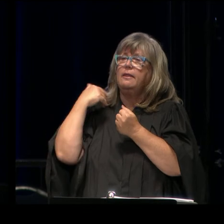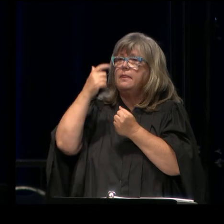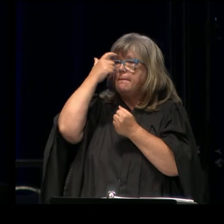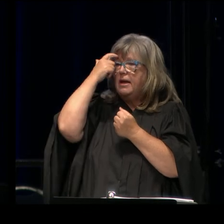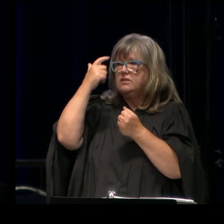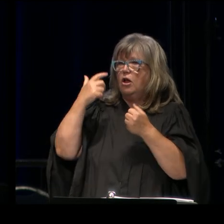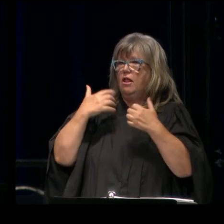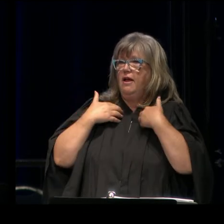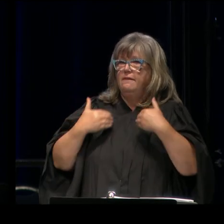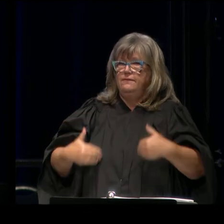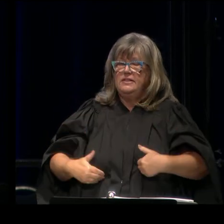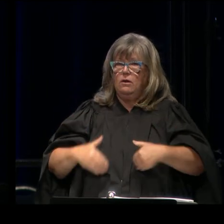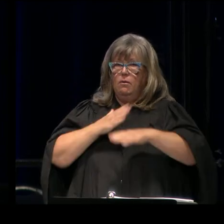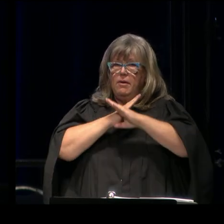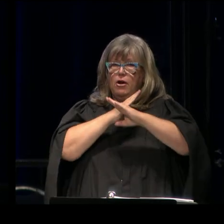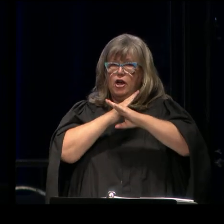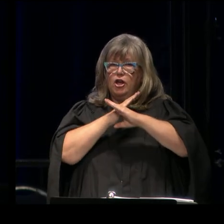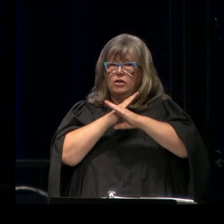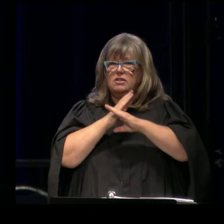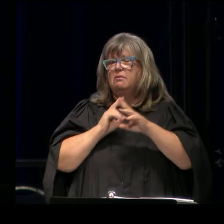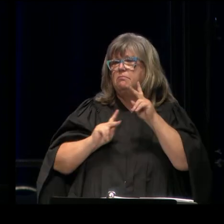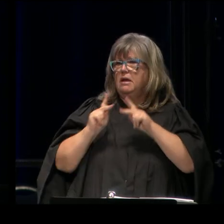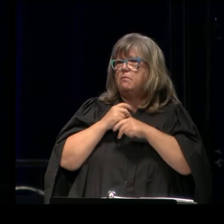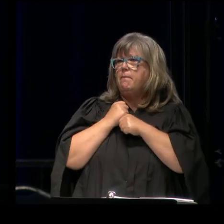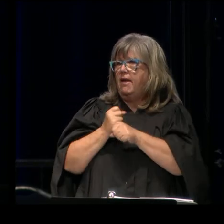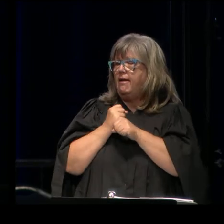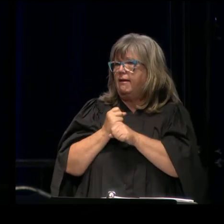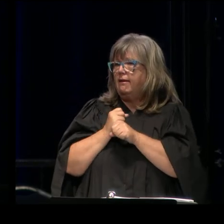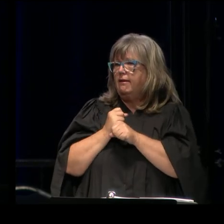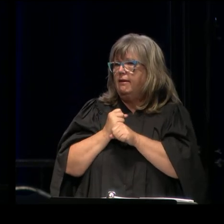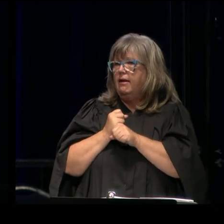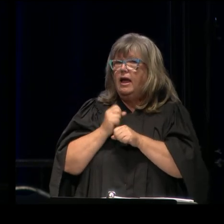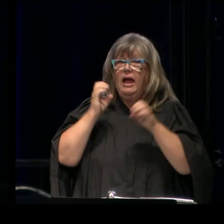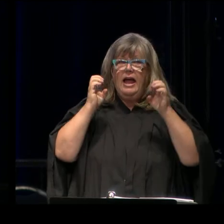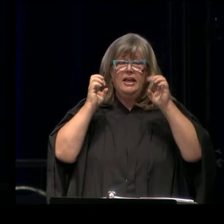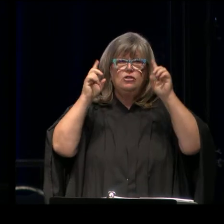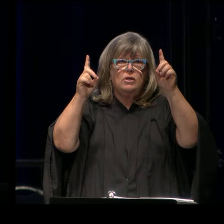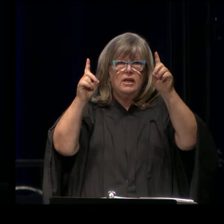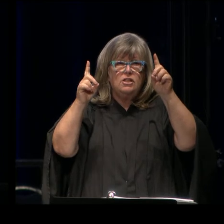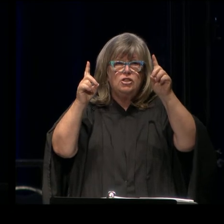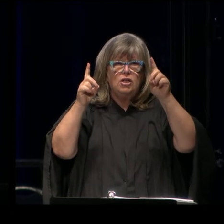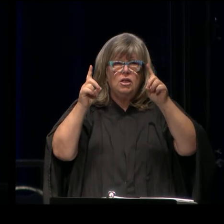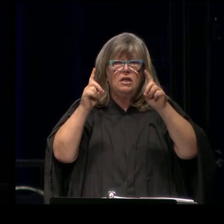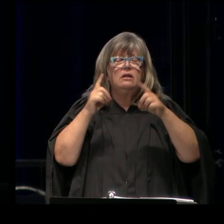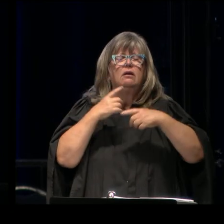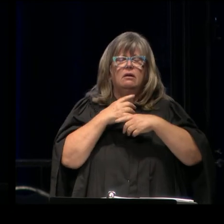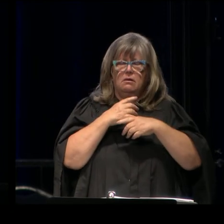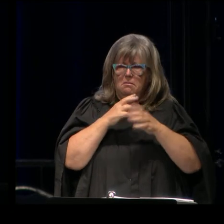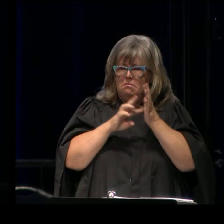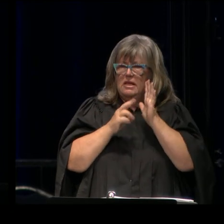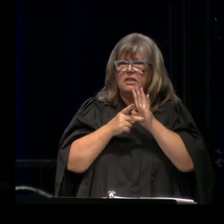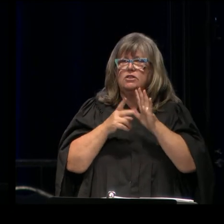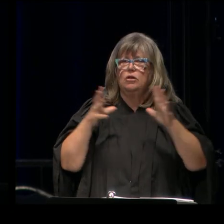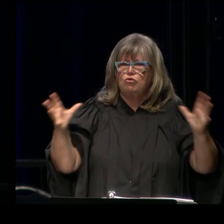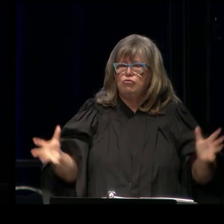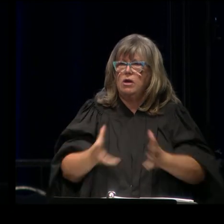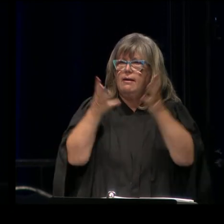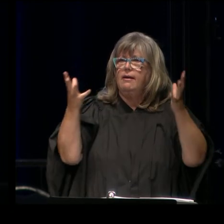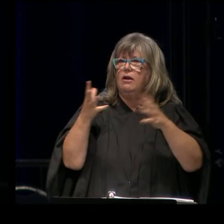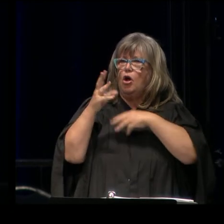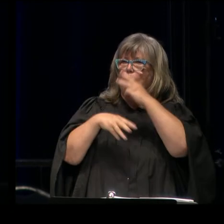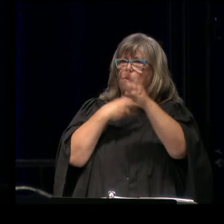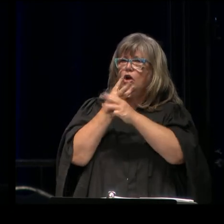which are man-made. Education is about creating a world of justice and hope and